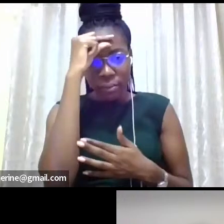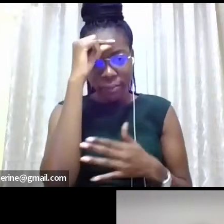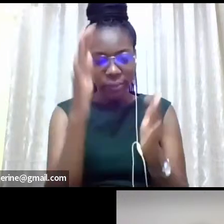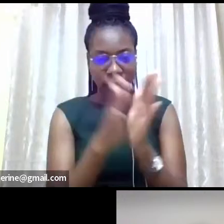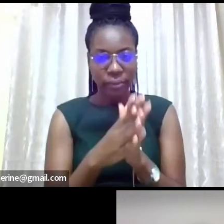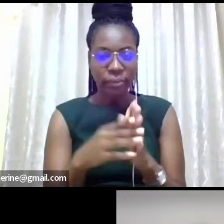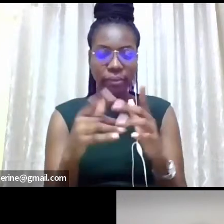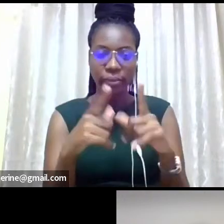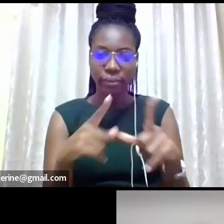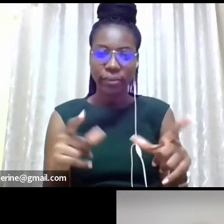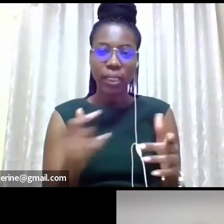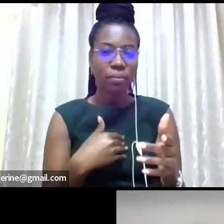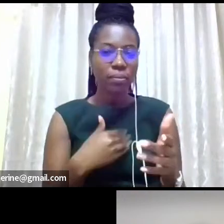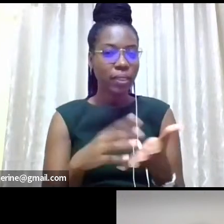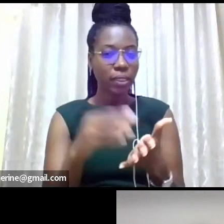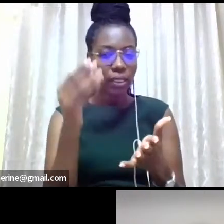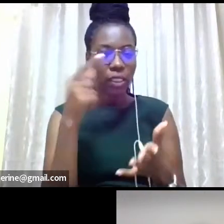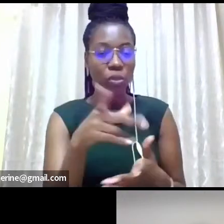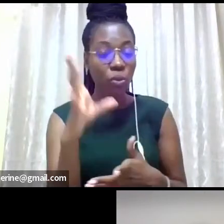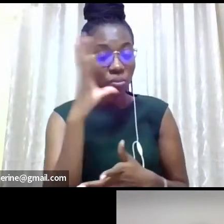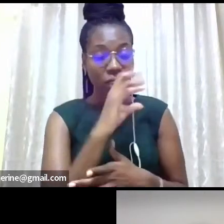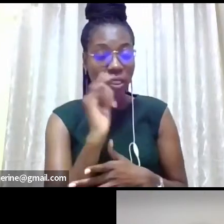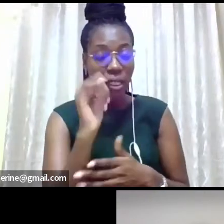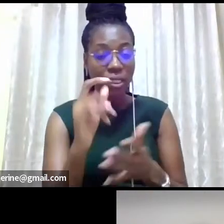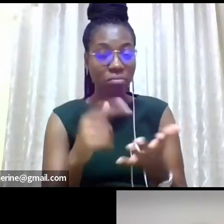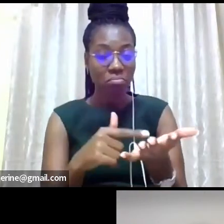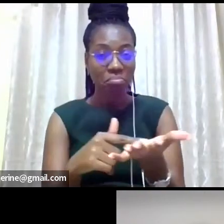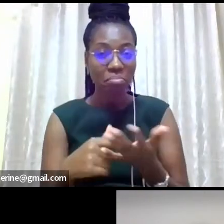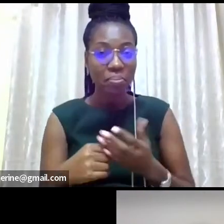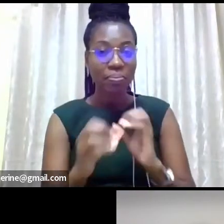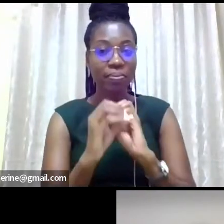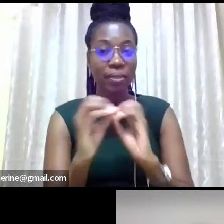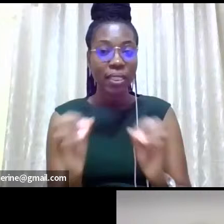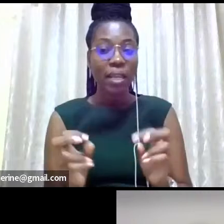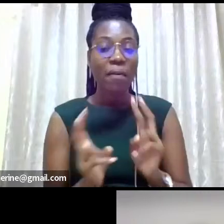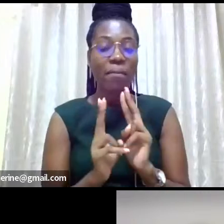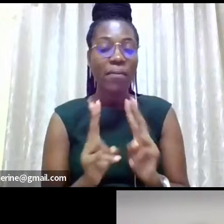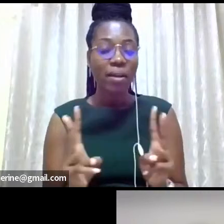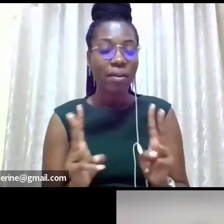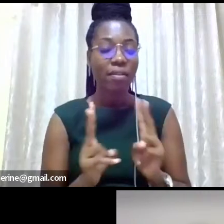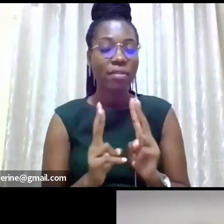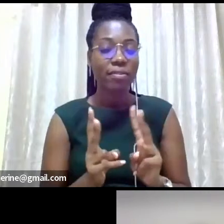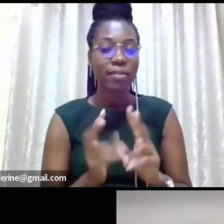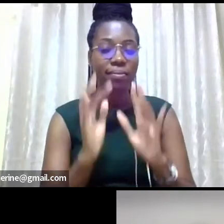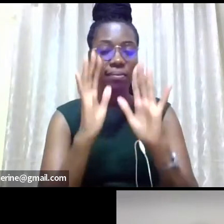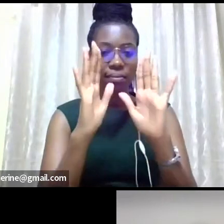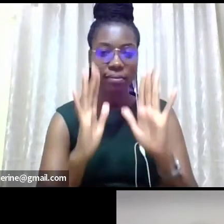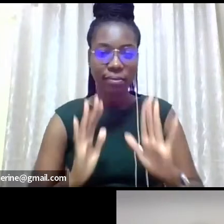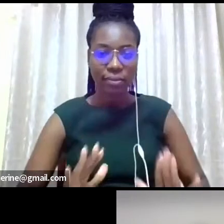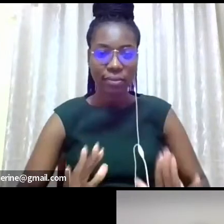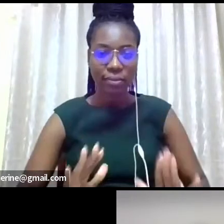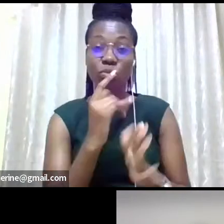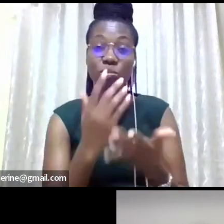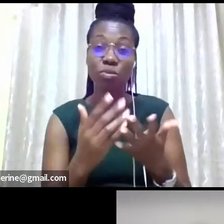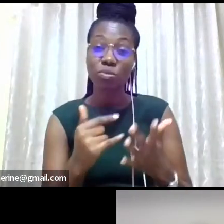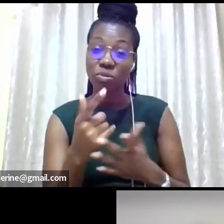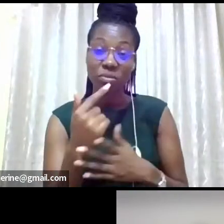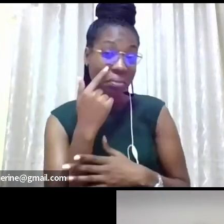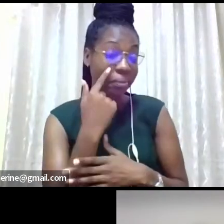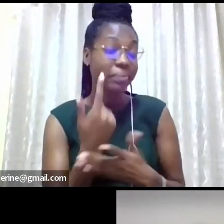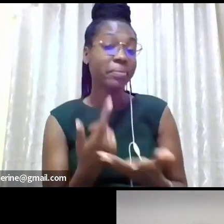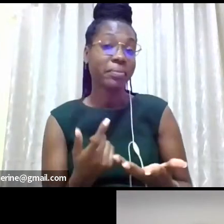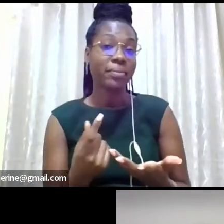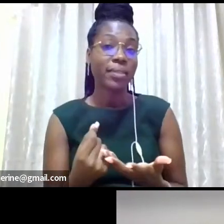quite a number. Don't ever miss these discussions. They are quite revealing. And as always, we always say, it